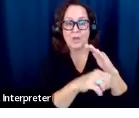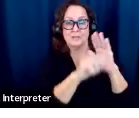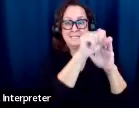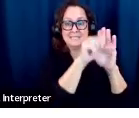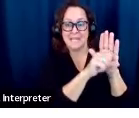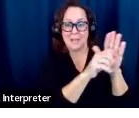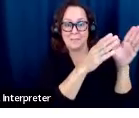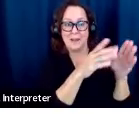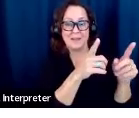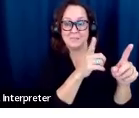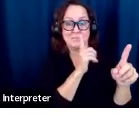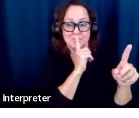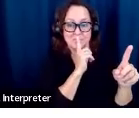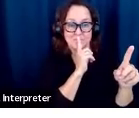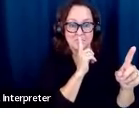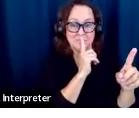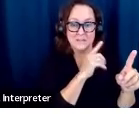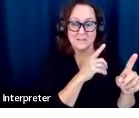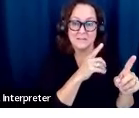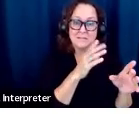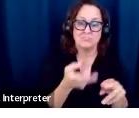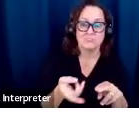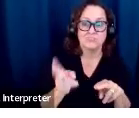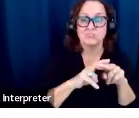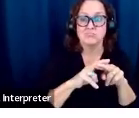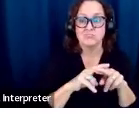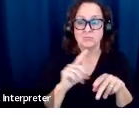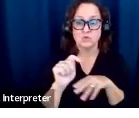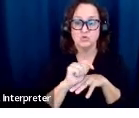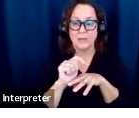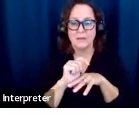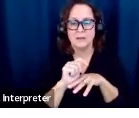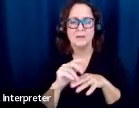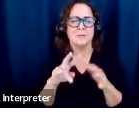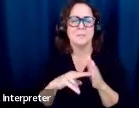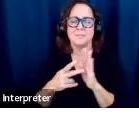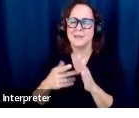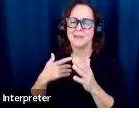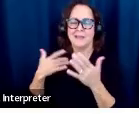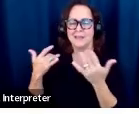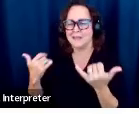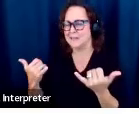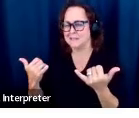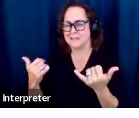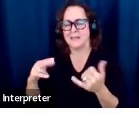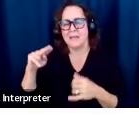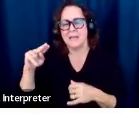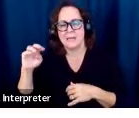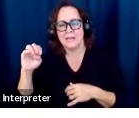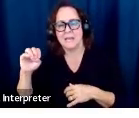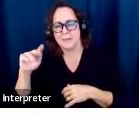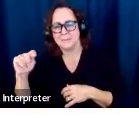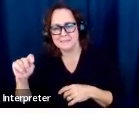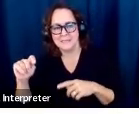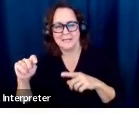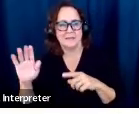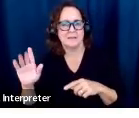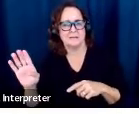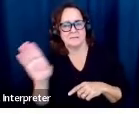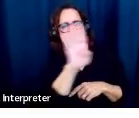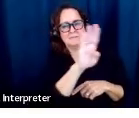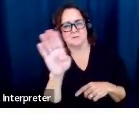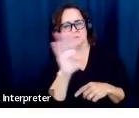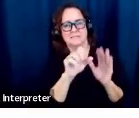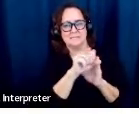plan, it was decided that it was in the best interest of participants to keep the training requirements between the NEMT providers and the state plan